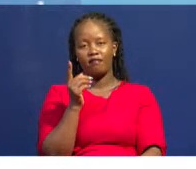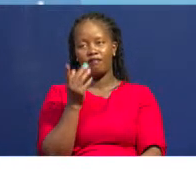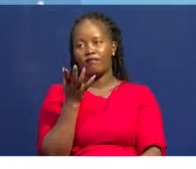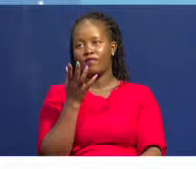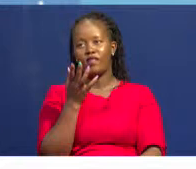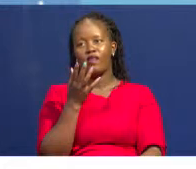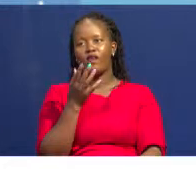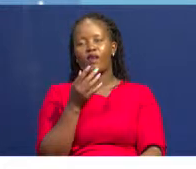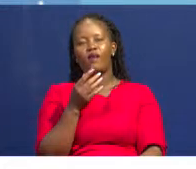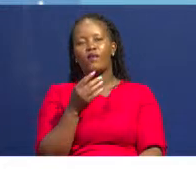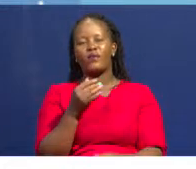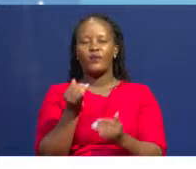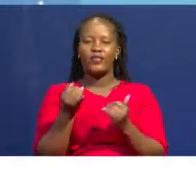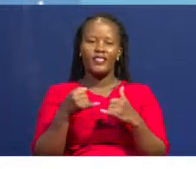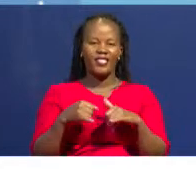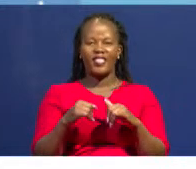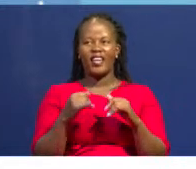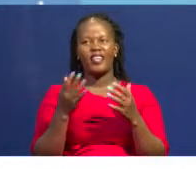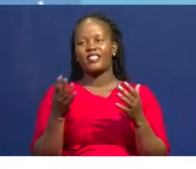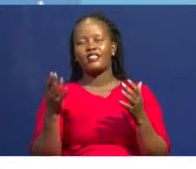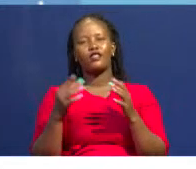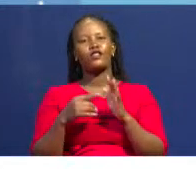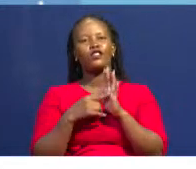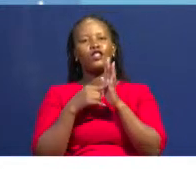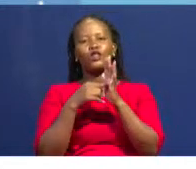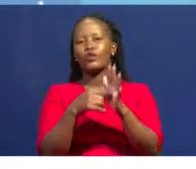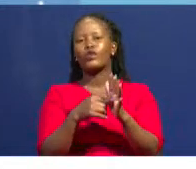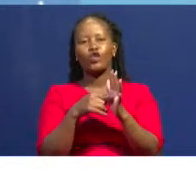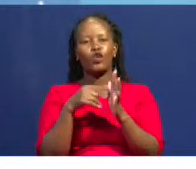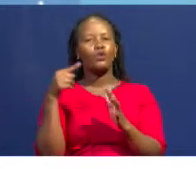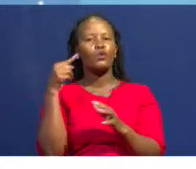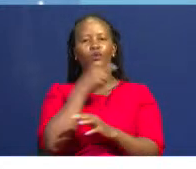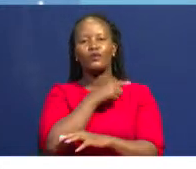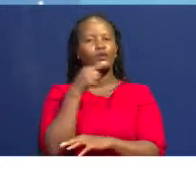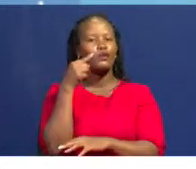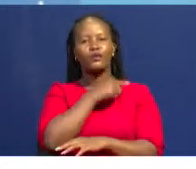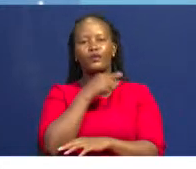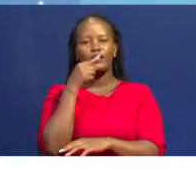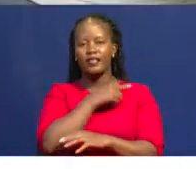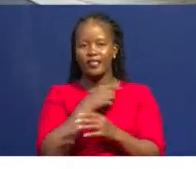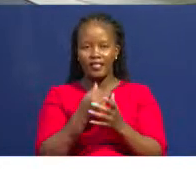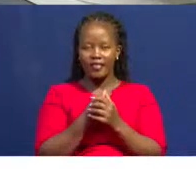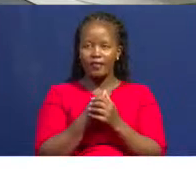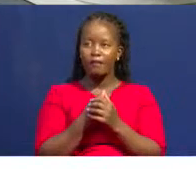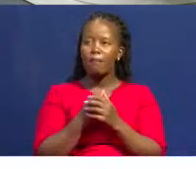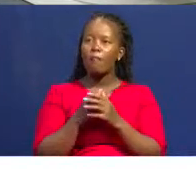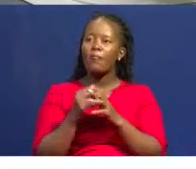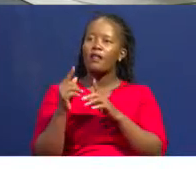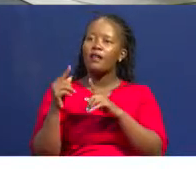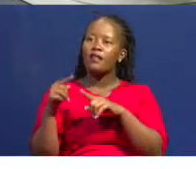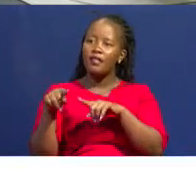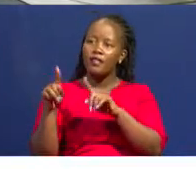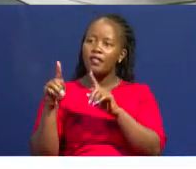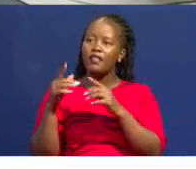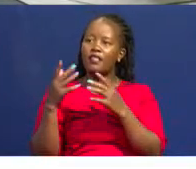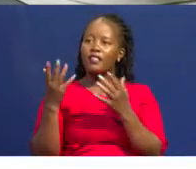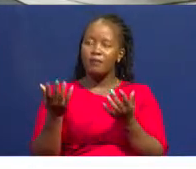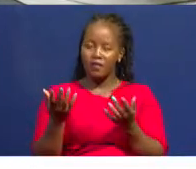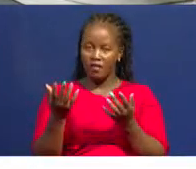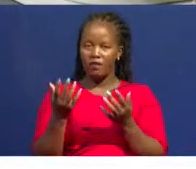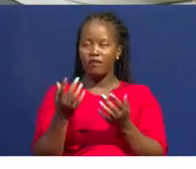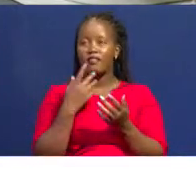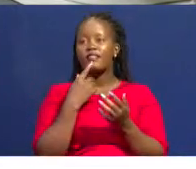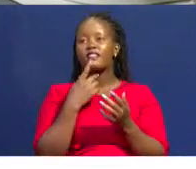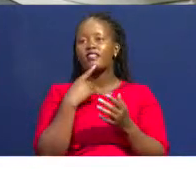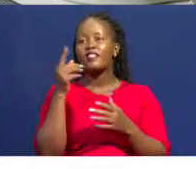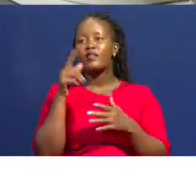will paint a picture of hell. Himself, he was saying, himself is saying the